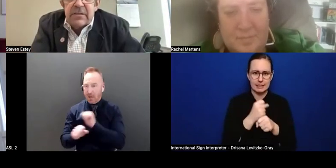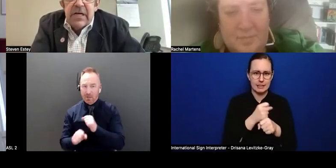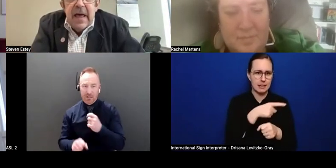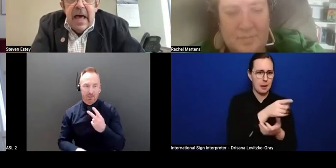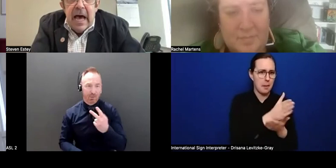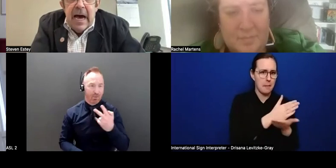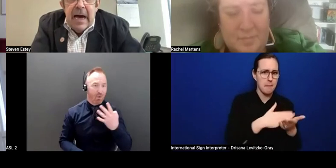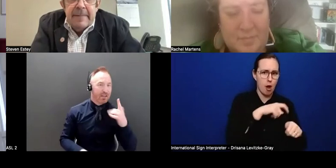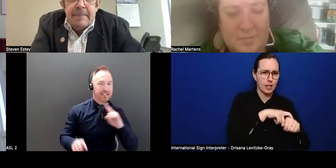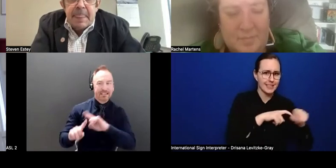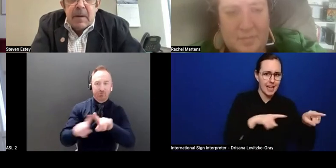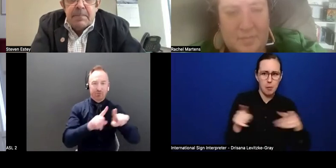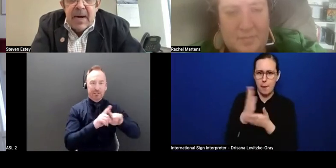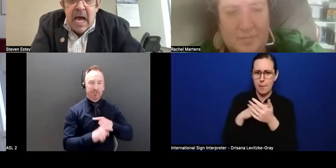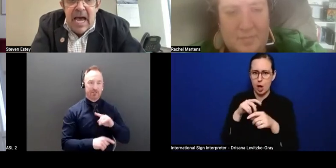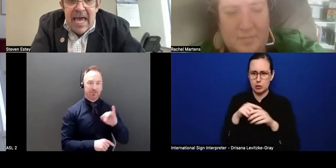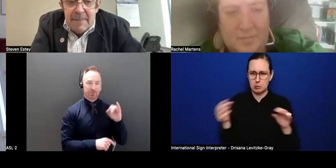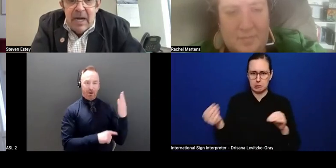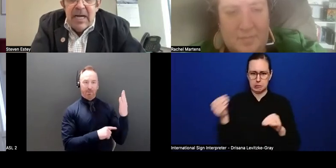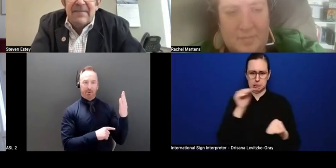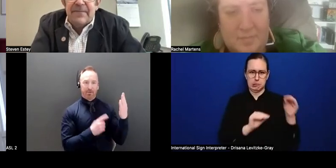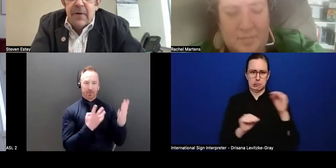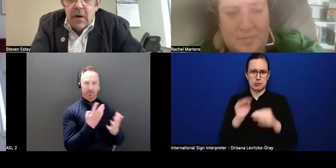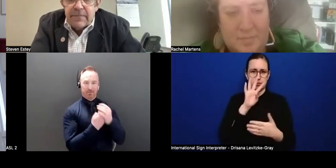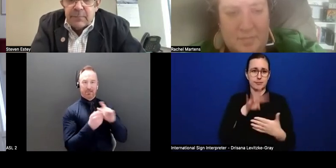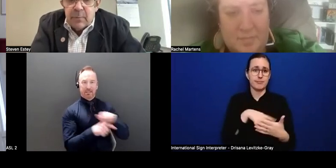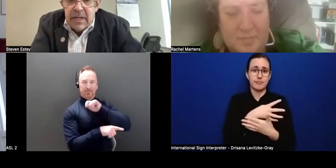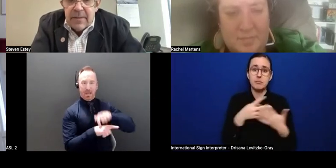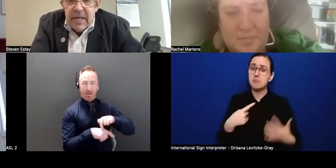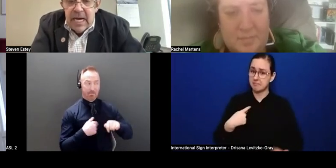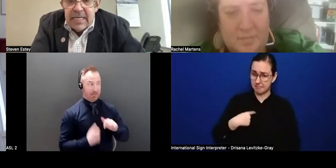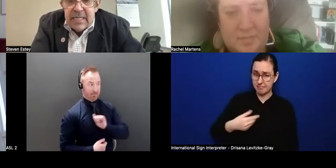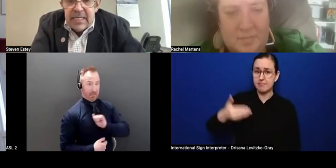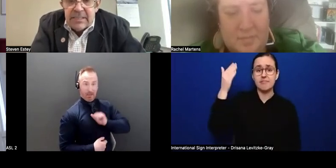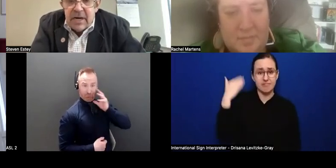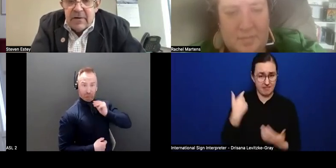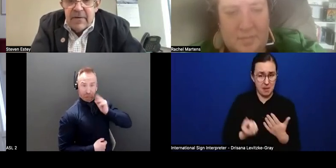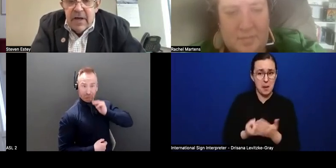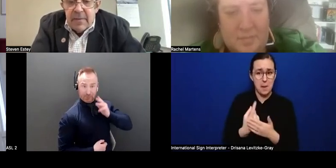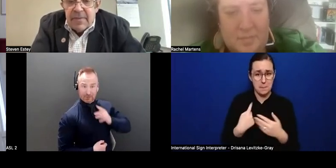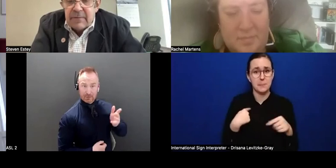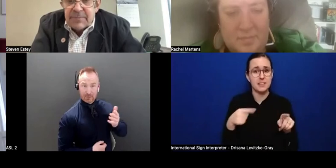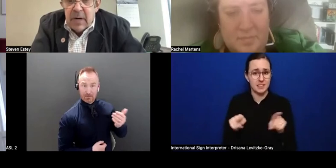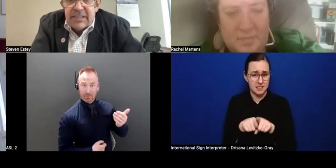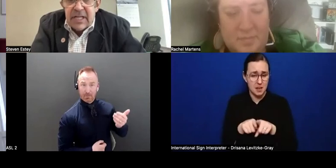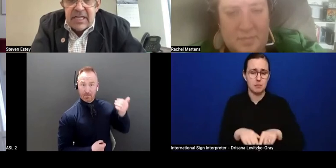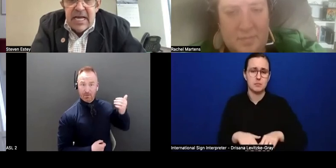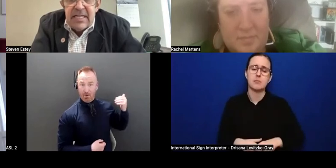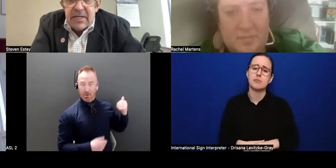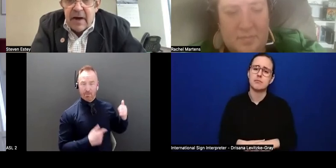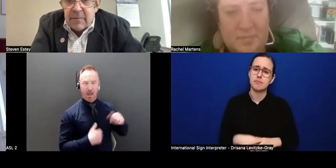years. But I am involved with an initiative that